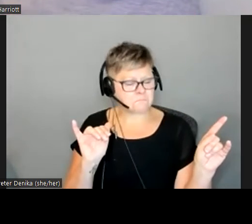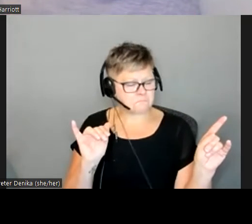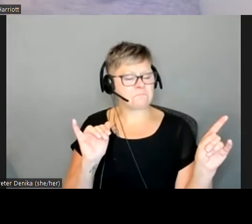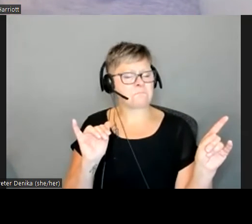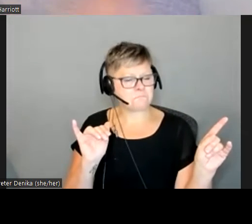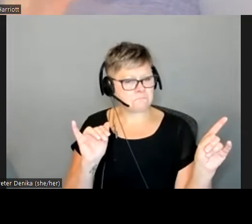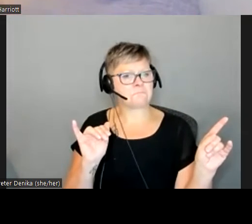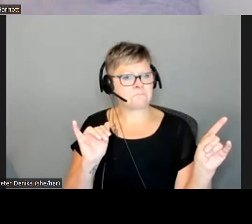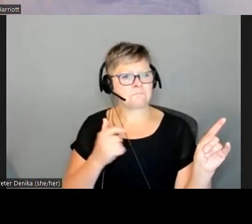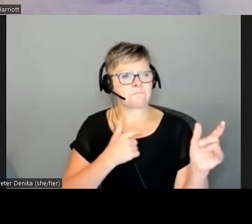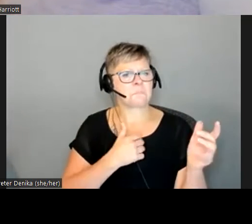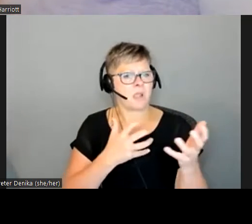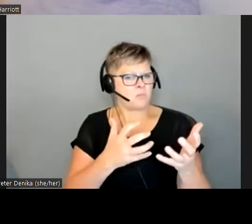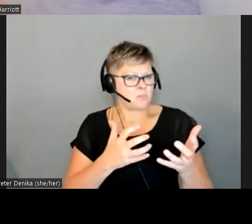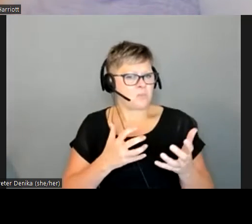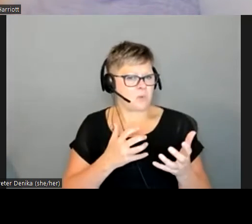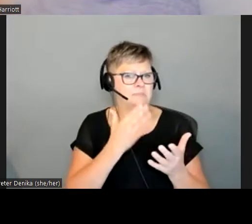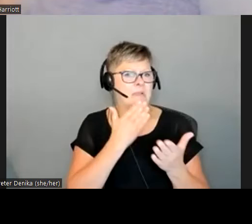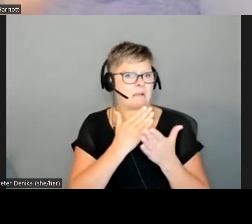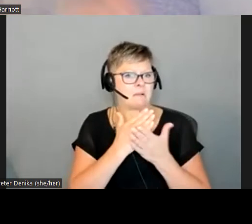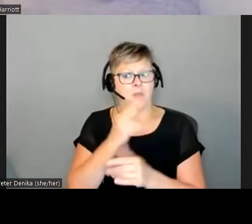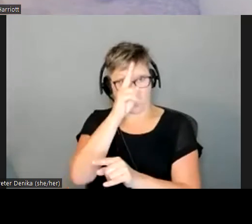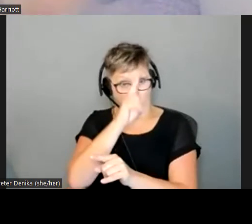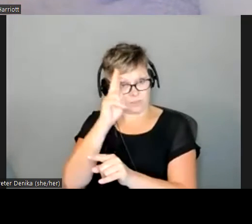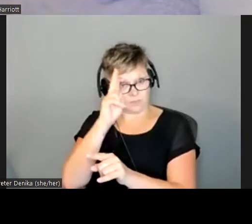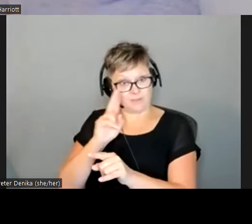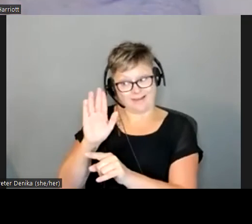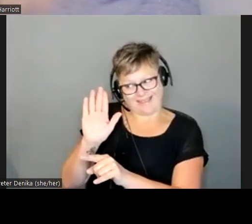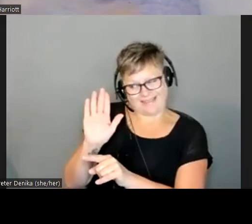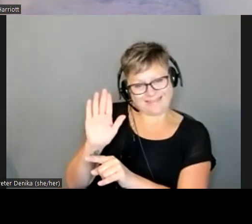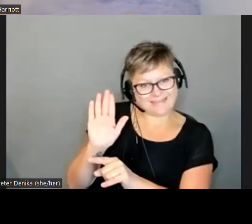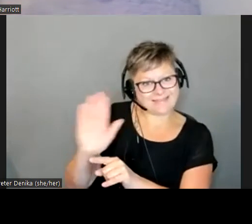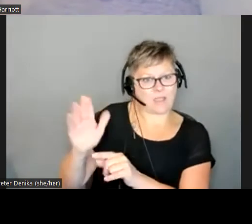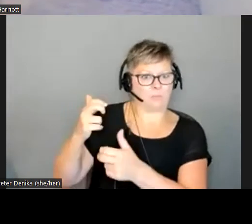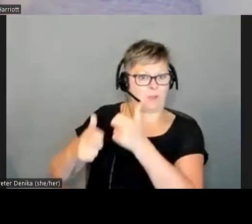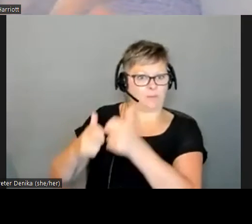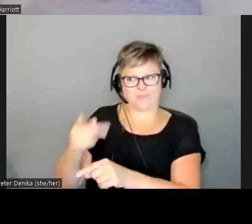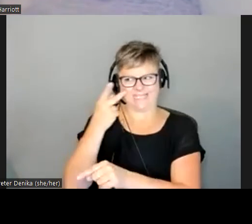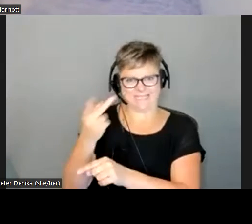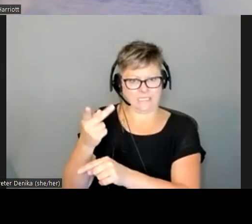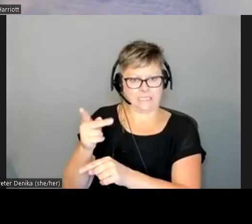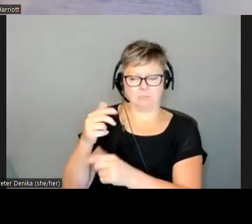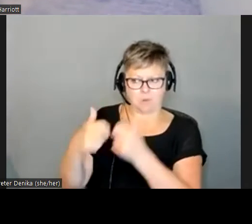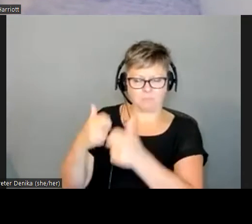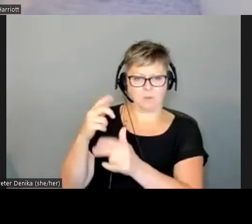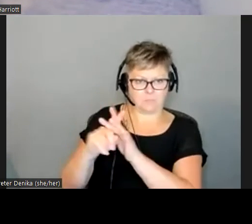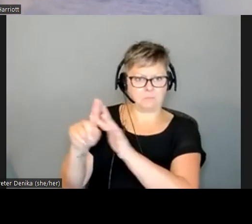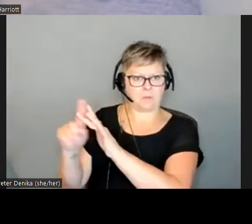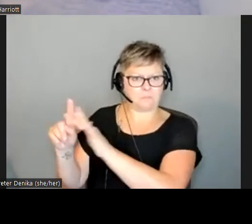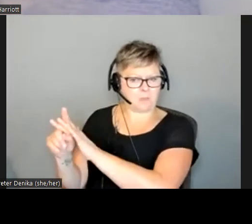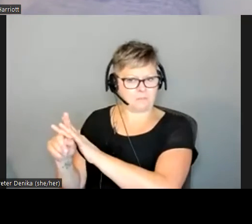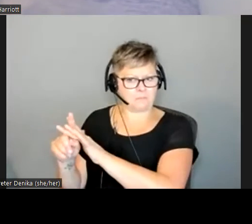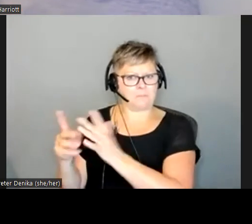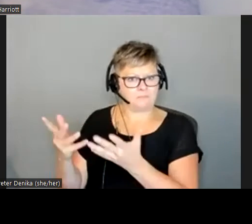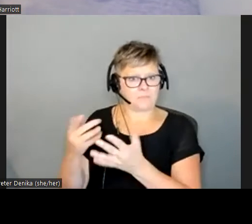I just want to speak to the pressures that the hospital's seeing right now from the government level. And that in terms of a senior,